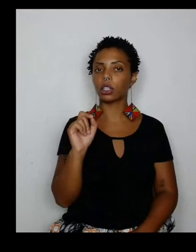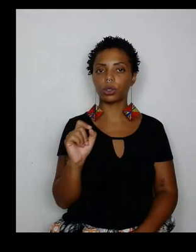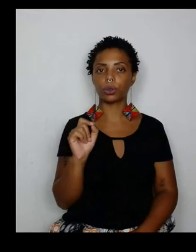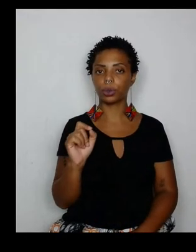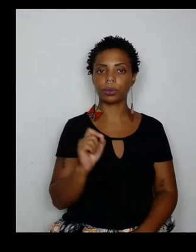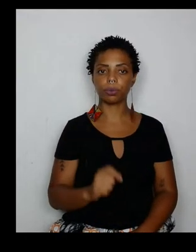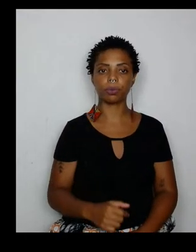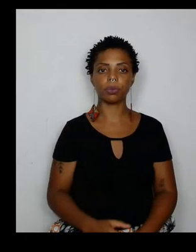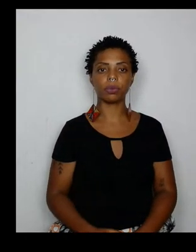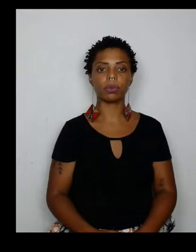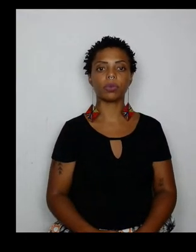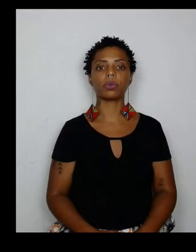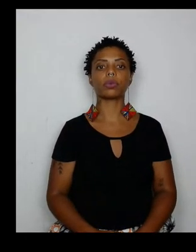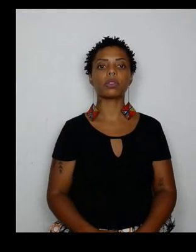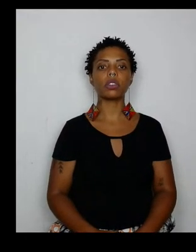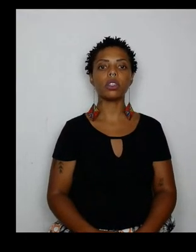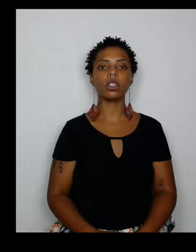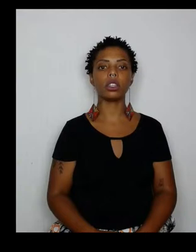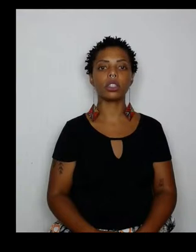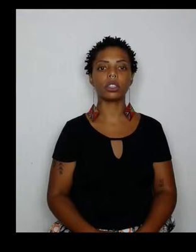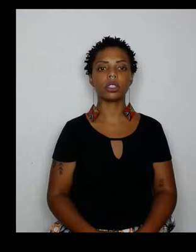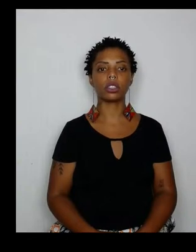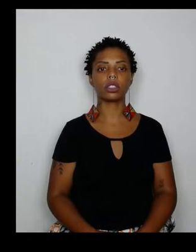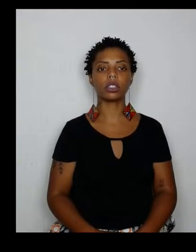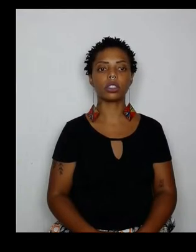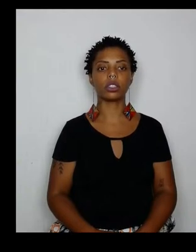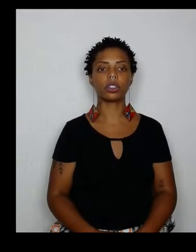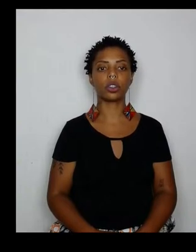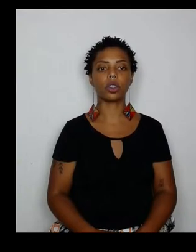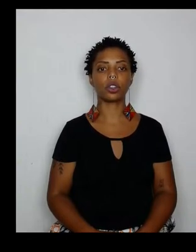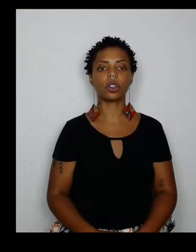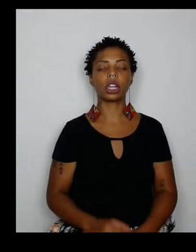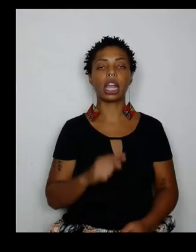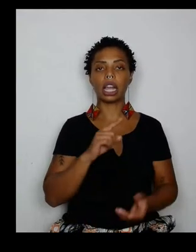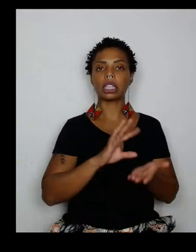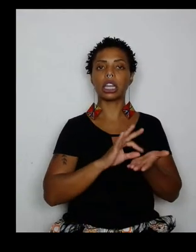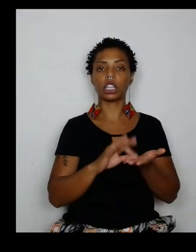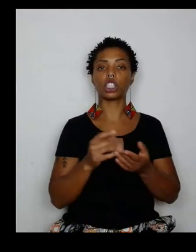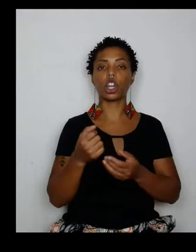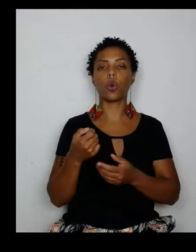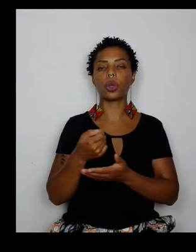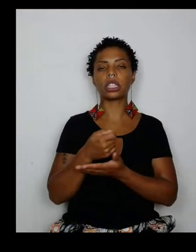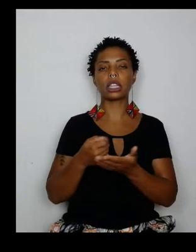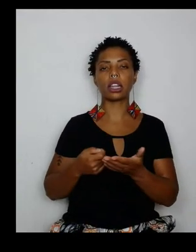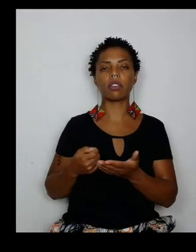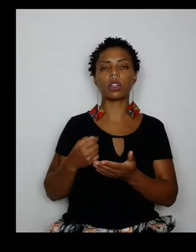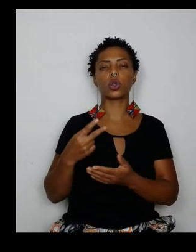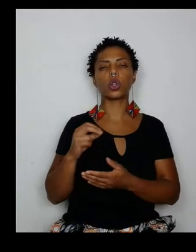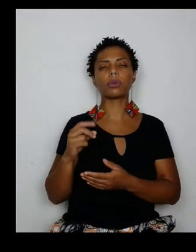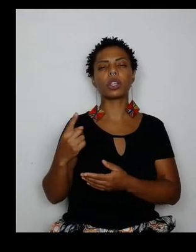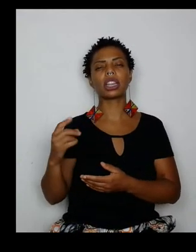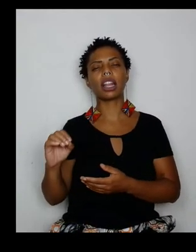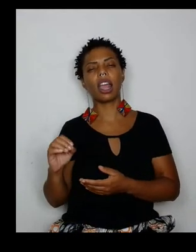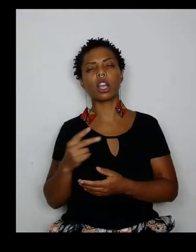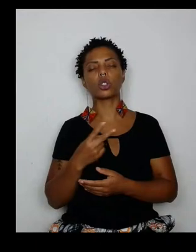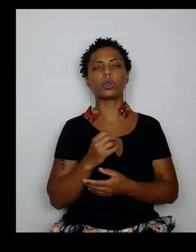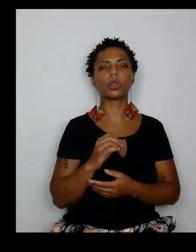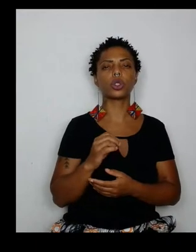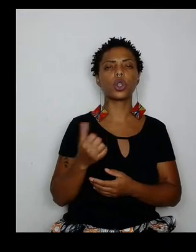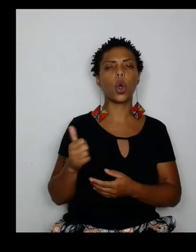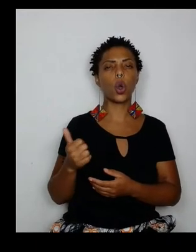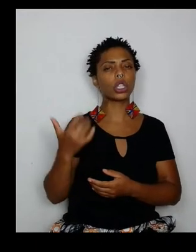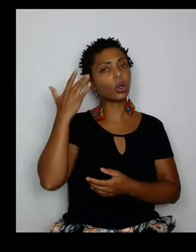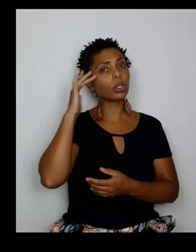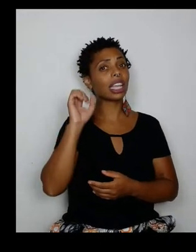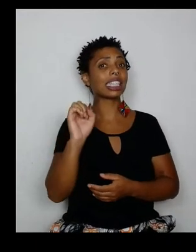moment and this was written in 20 2010 2011. i don't know whether i would write that essay now because i think the moment has changed